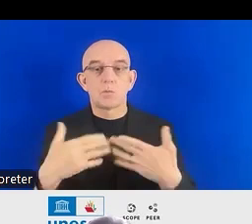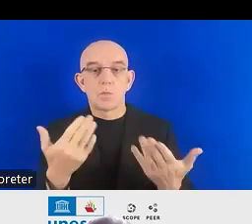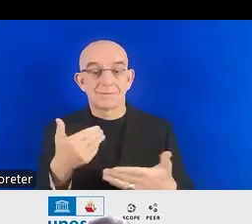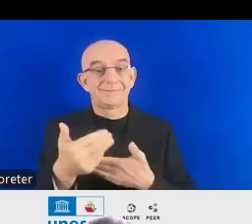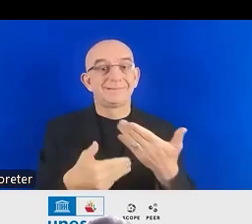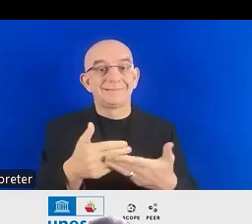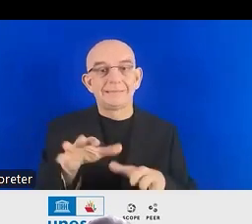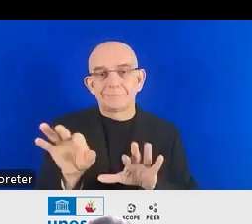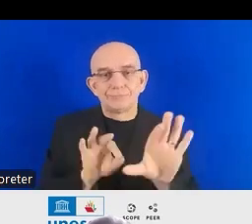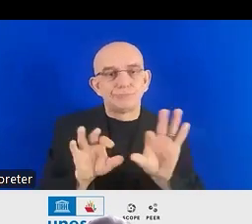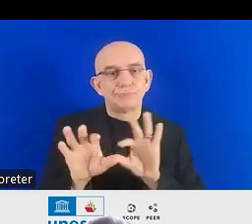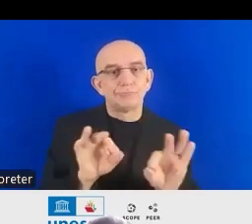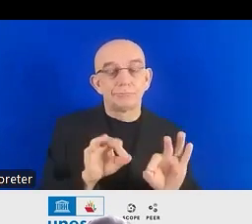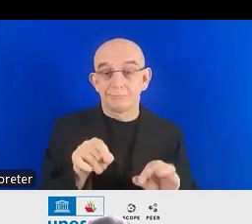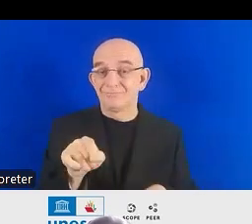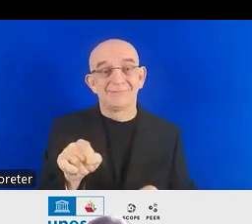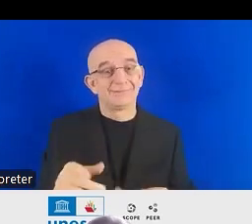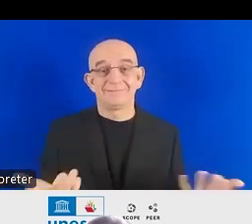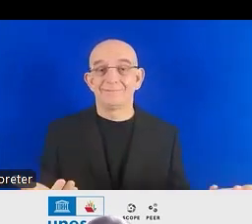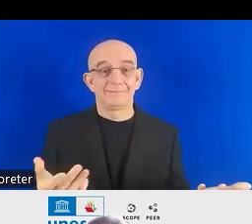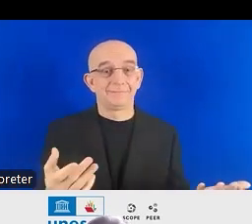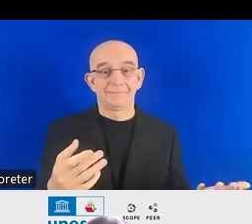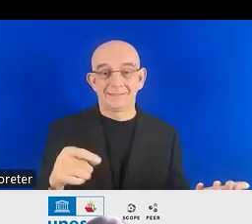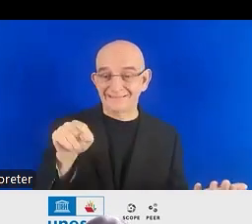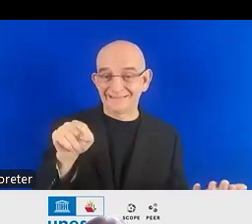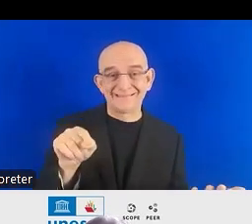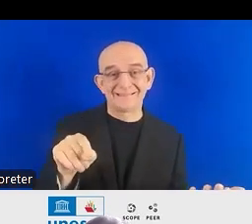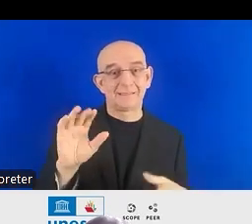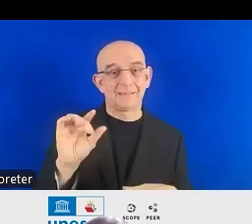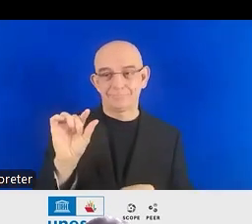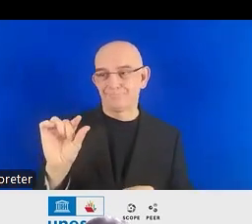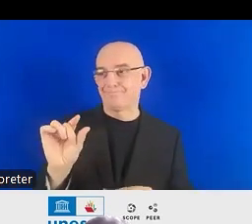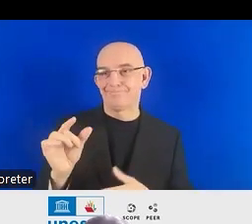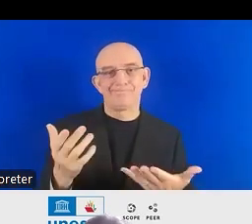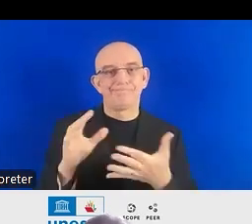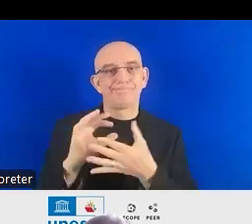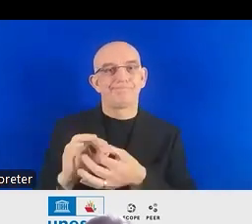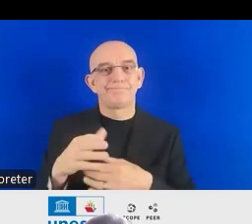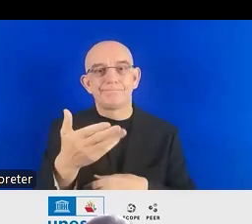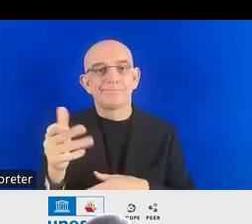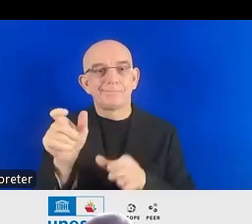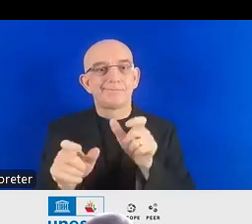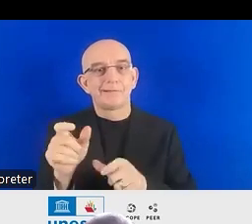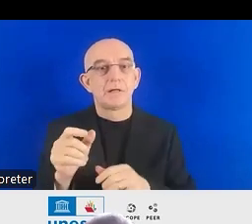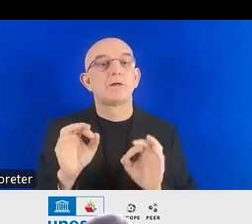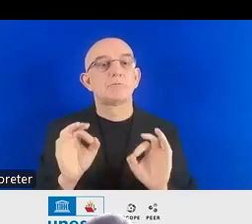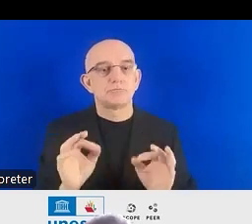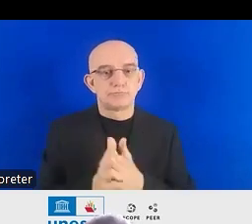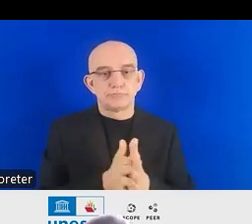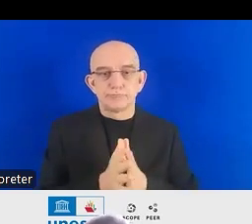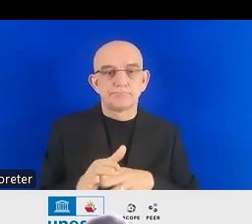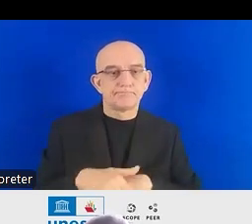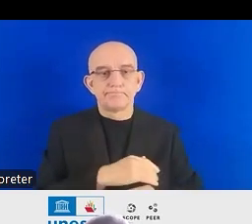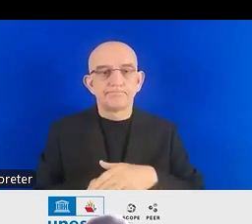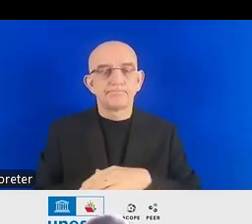The third and final recommendation of the report is that school leaders need better training to